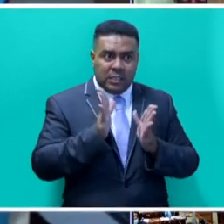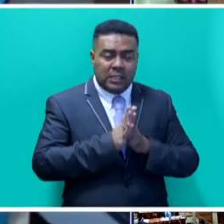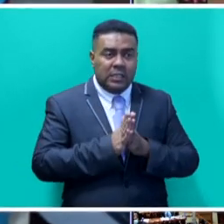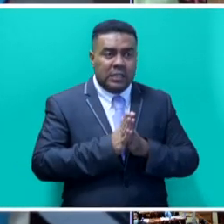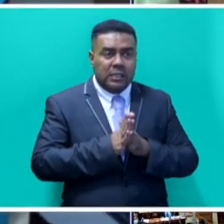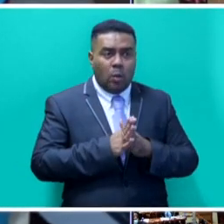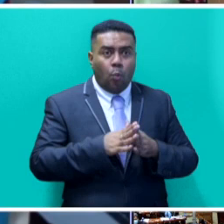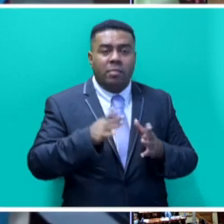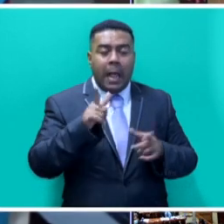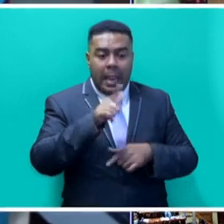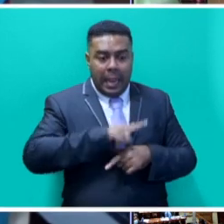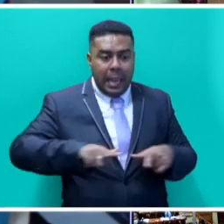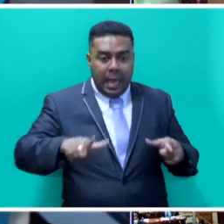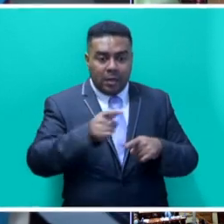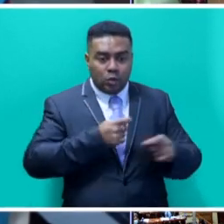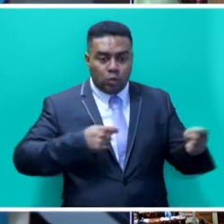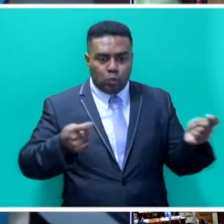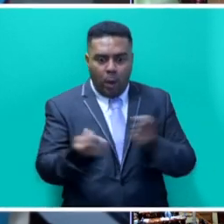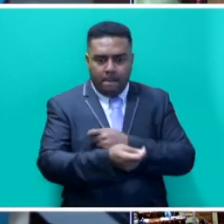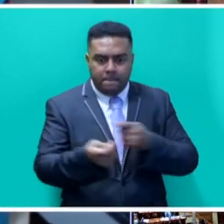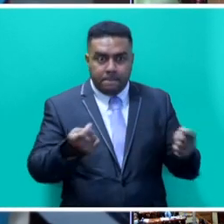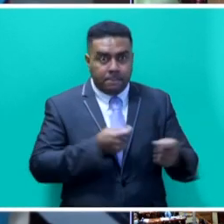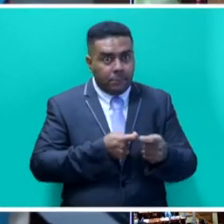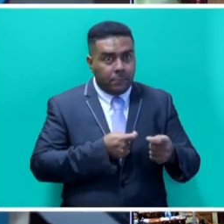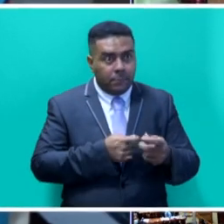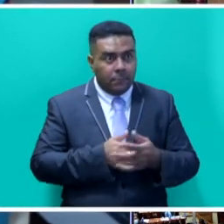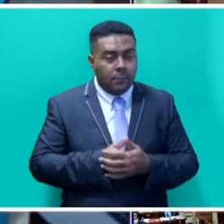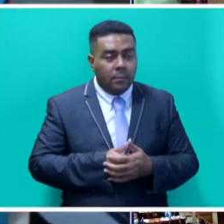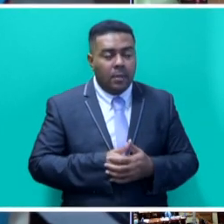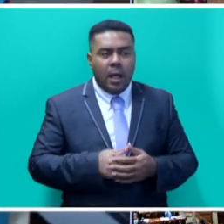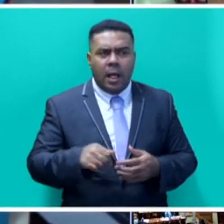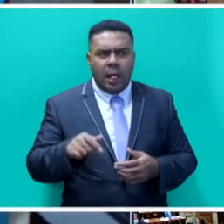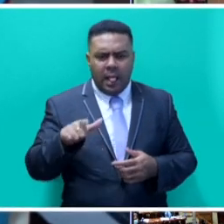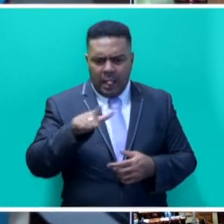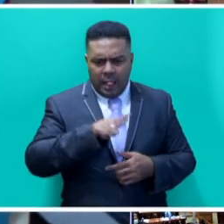land swap. Land swap aside, it's